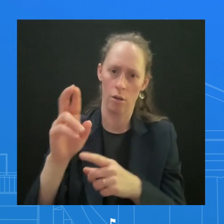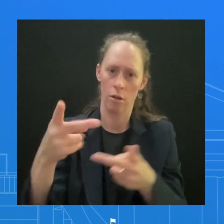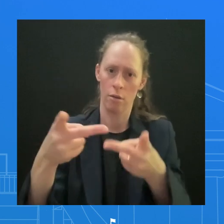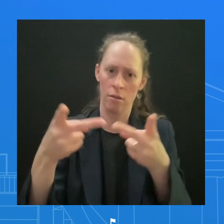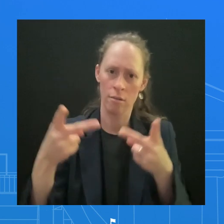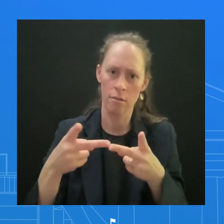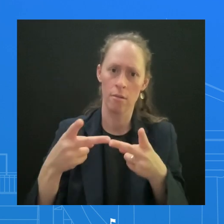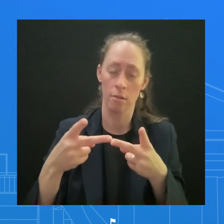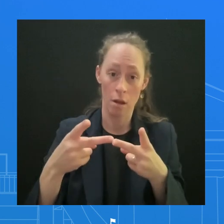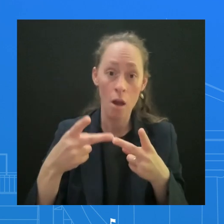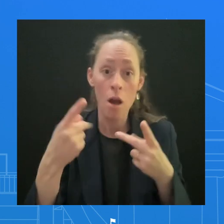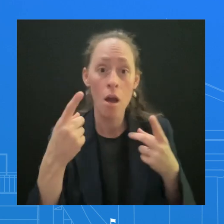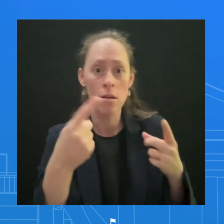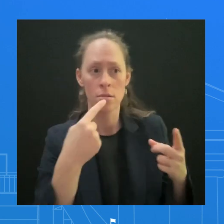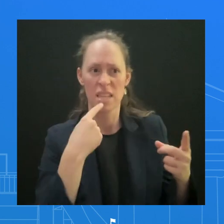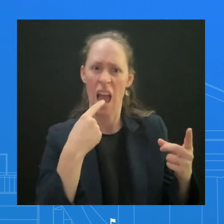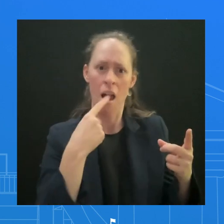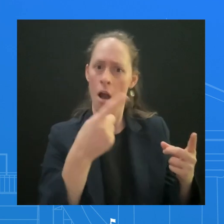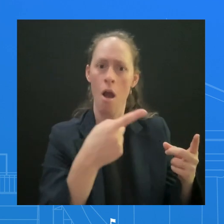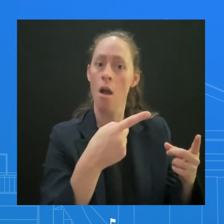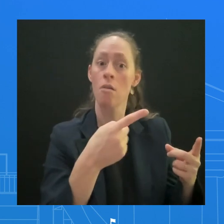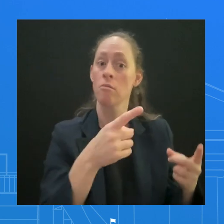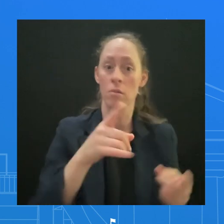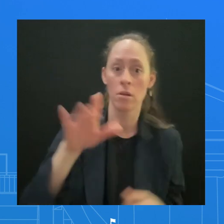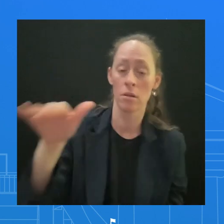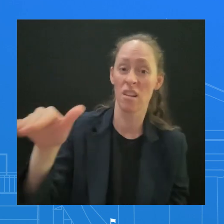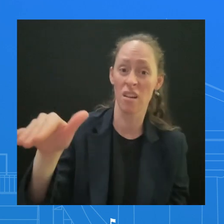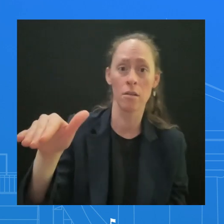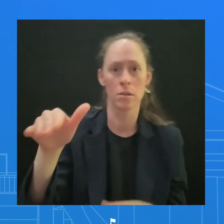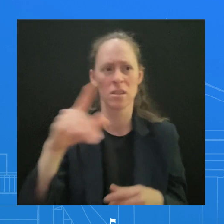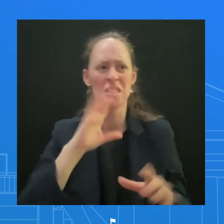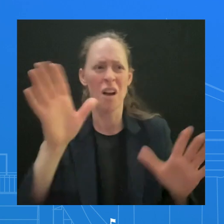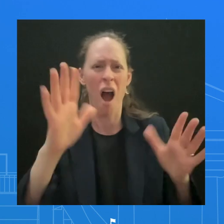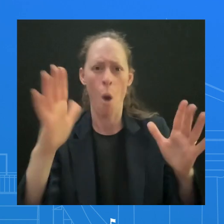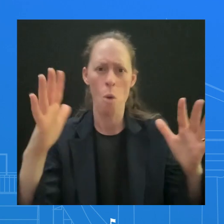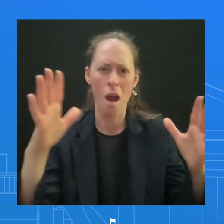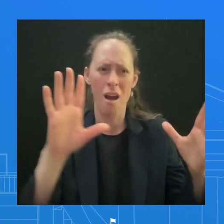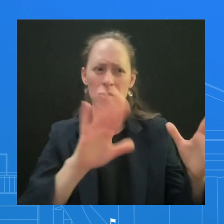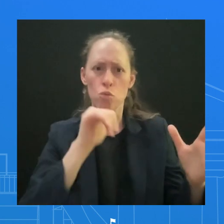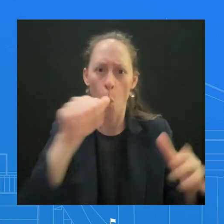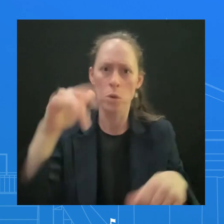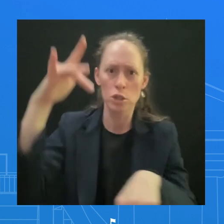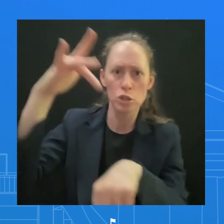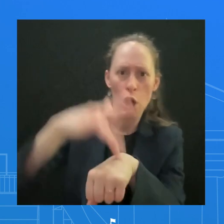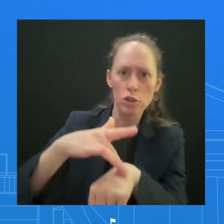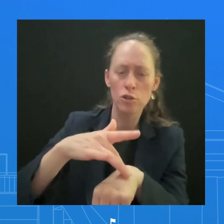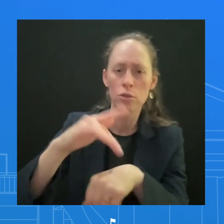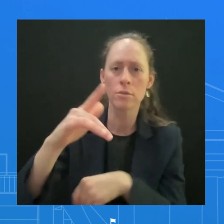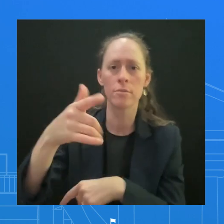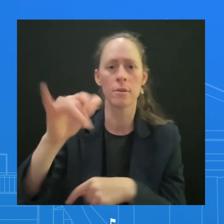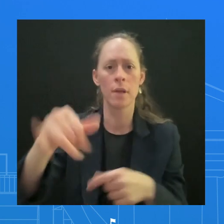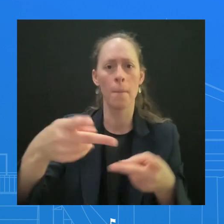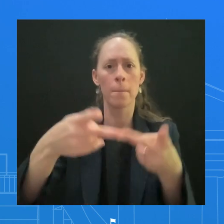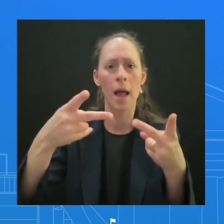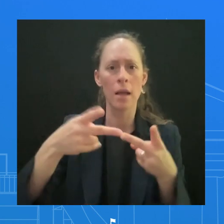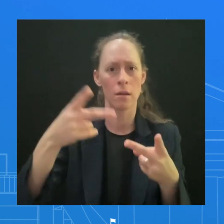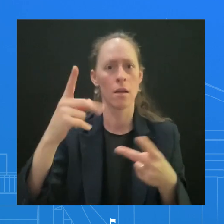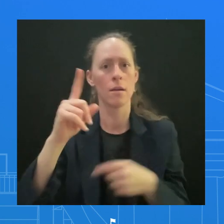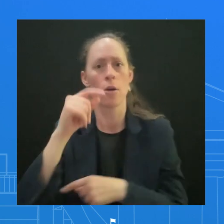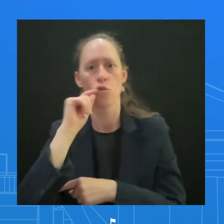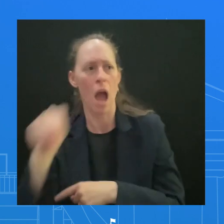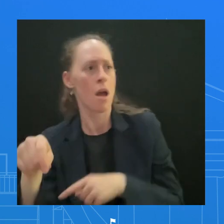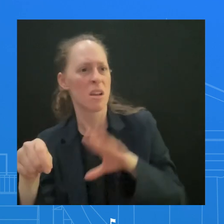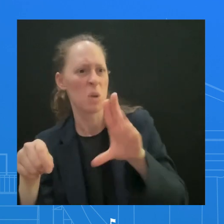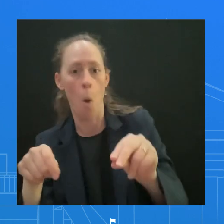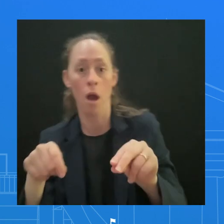attack the power plant. What is the administration's understanding on this? What's your assessment? And are